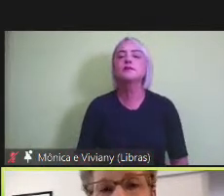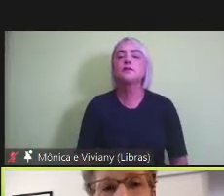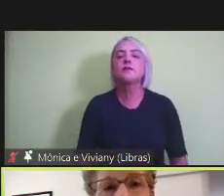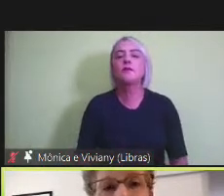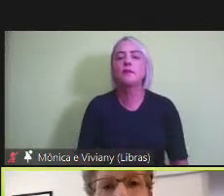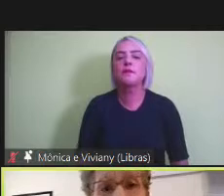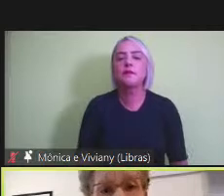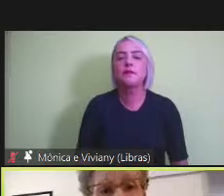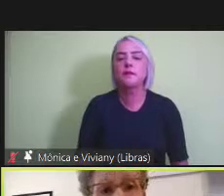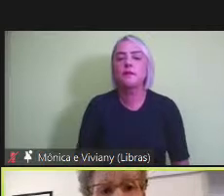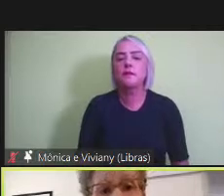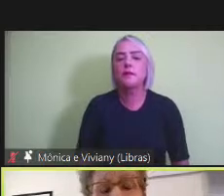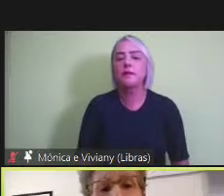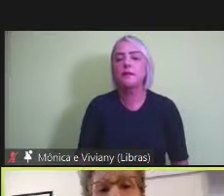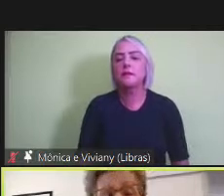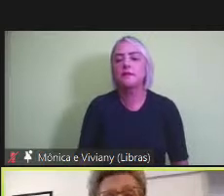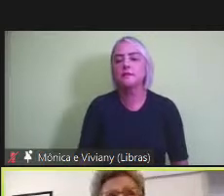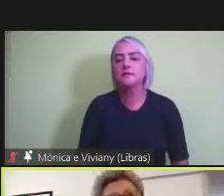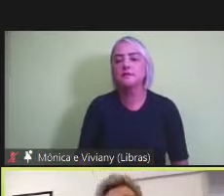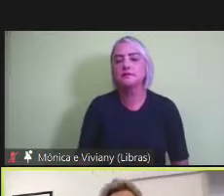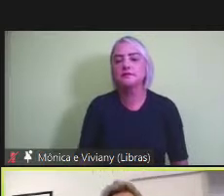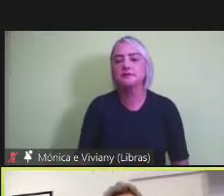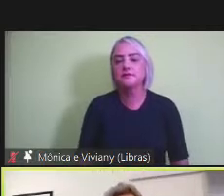Next slide, please.